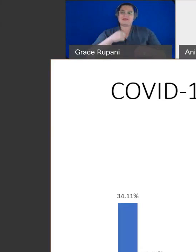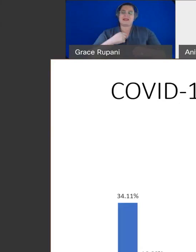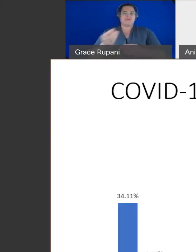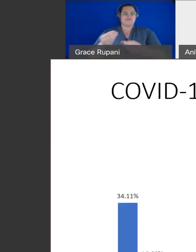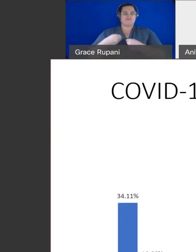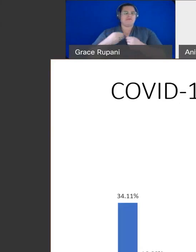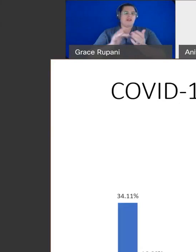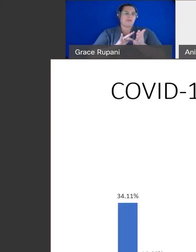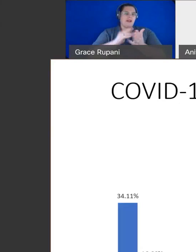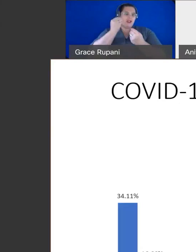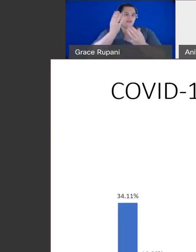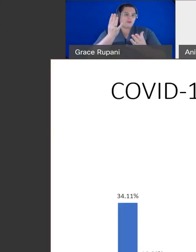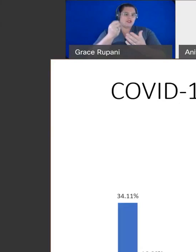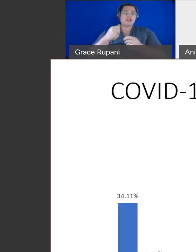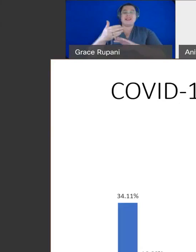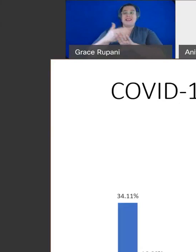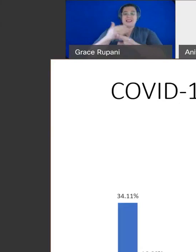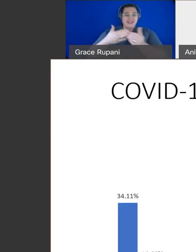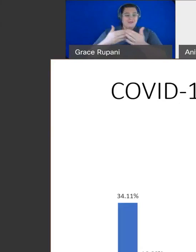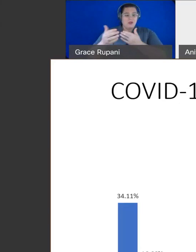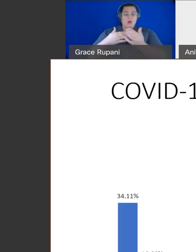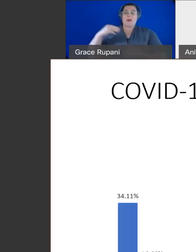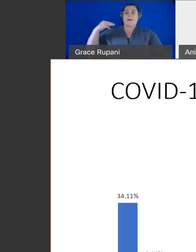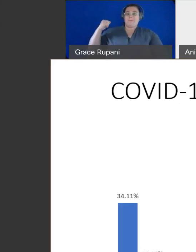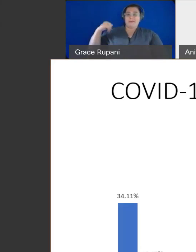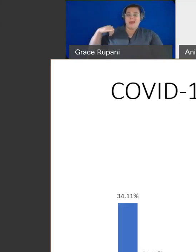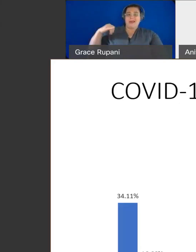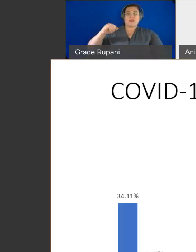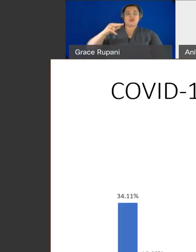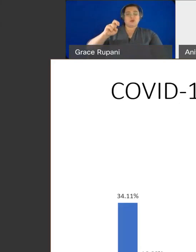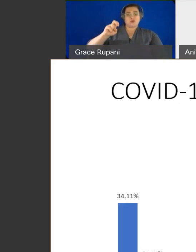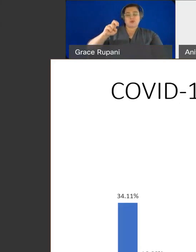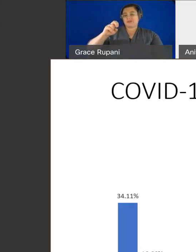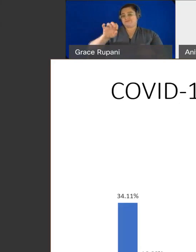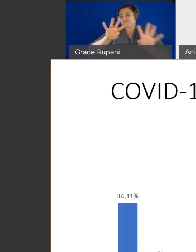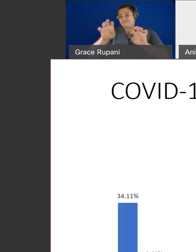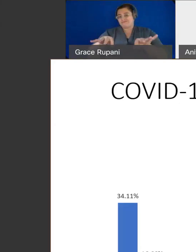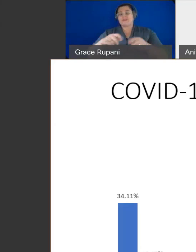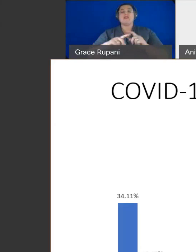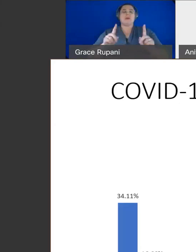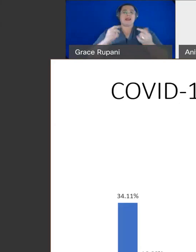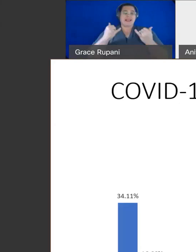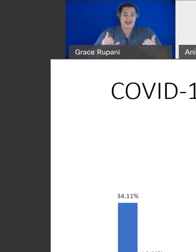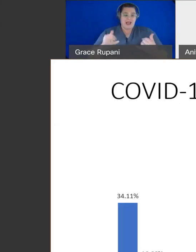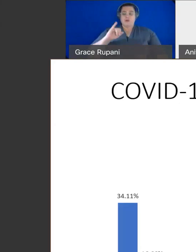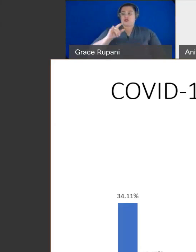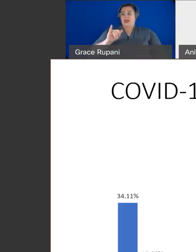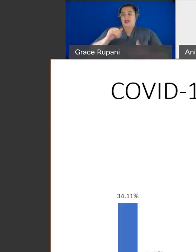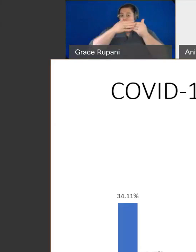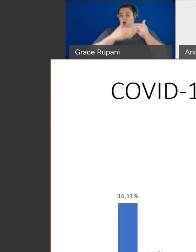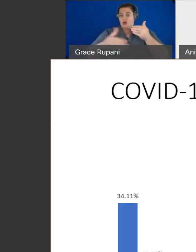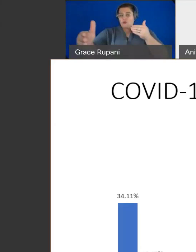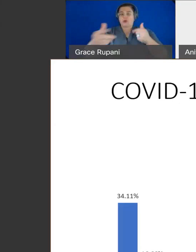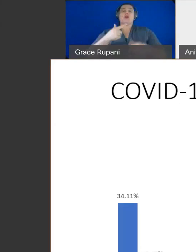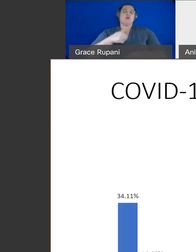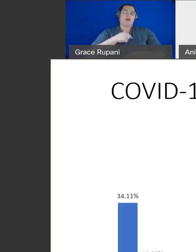to that date, there may have been folks who tested positive where we didn't get the report, we're now getting, we hope, a pretty thorough report of people who are